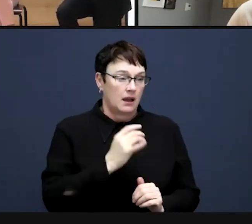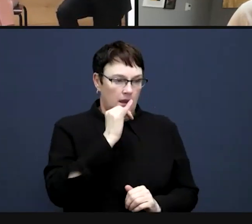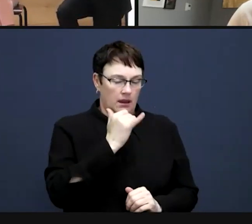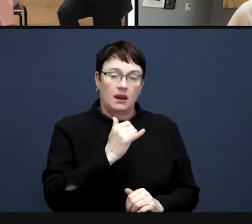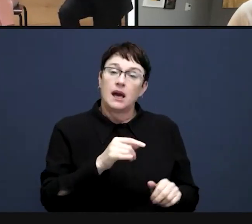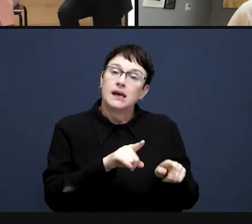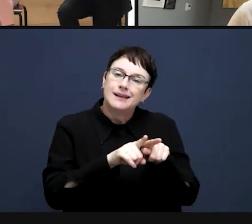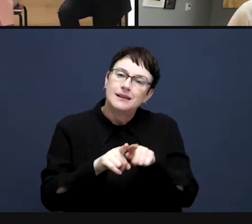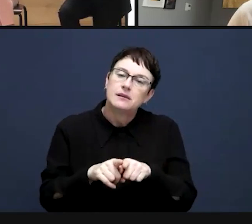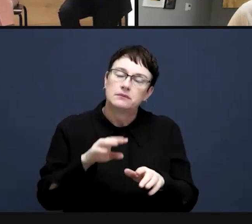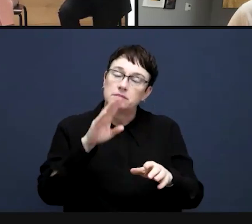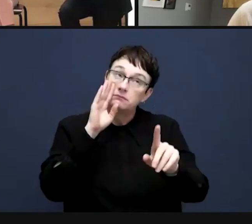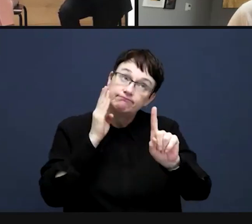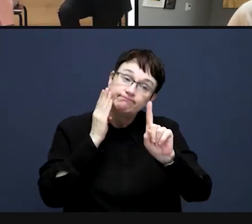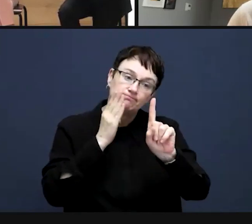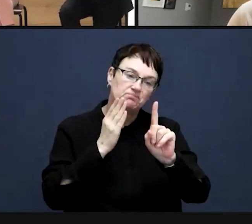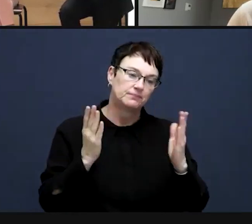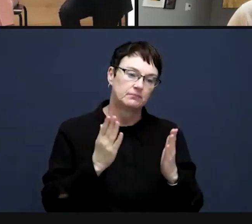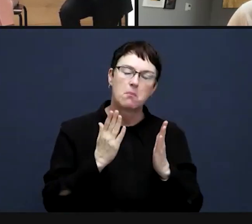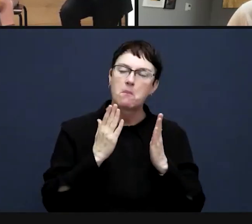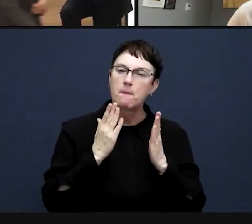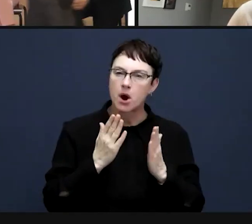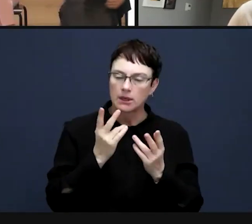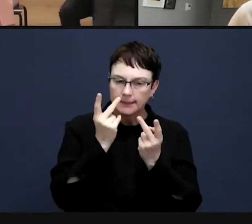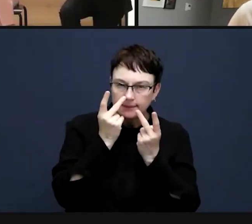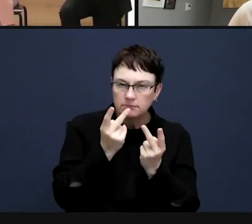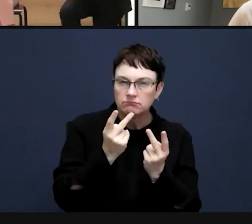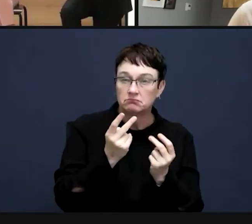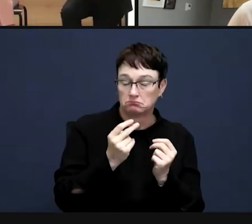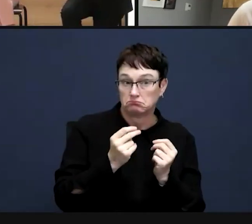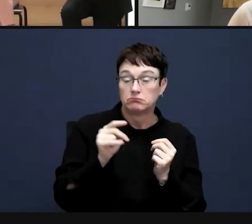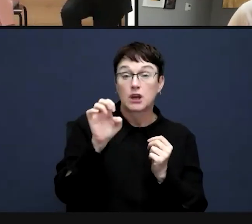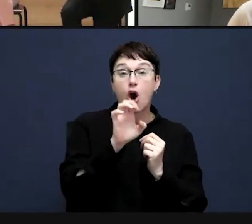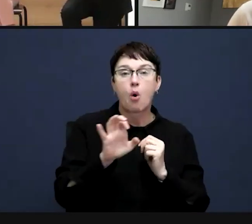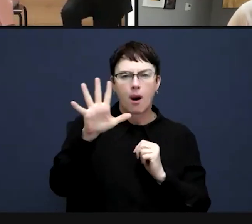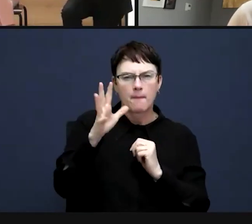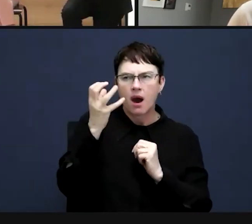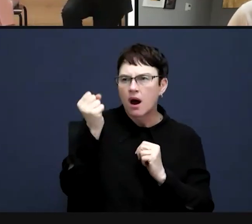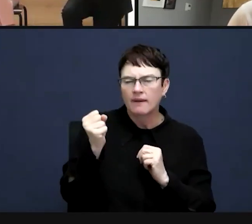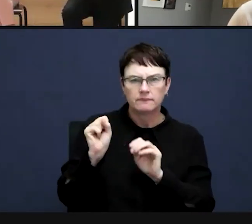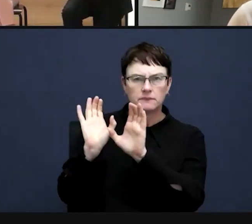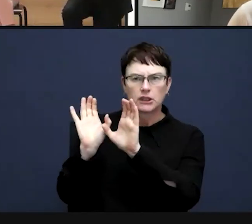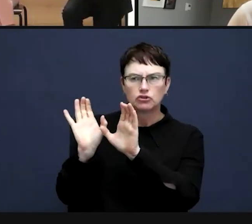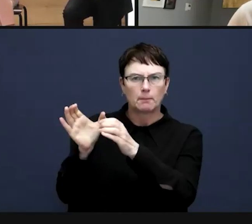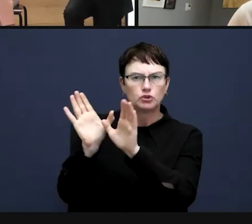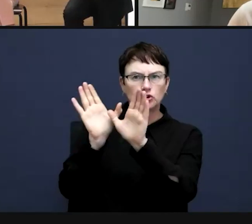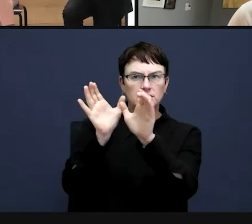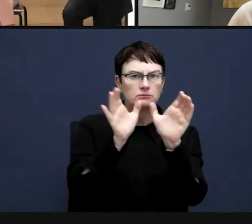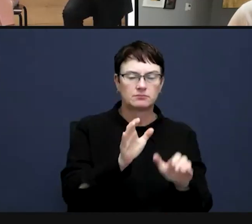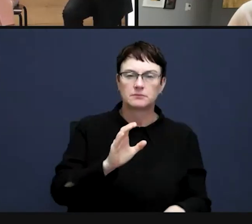to leverage on the experience of the other chapters within Europe, so that we can be efficient